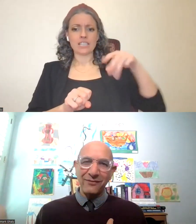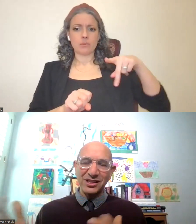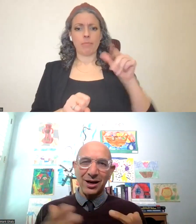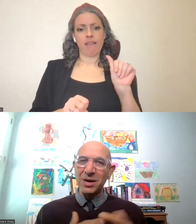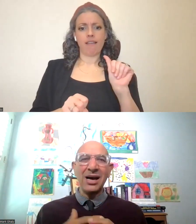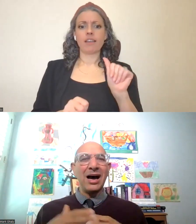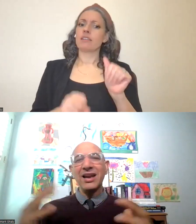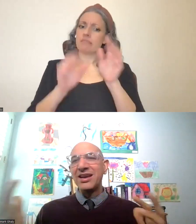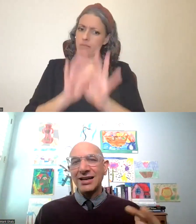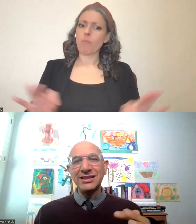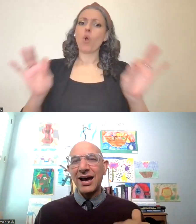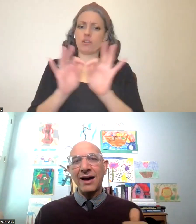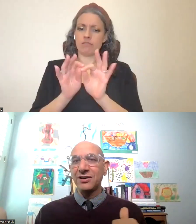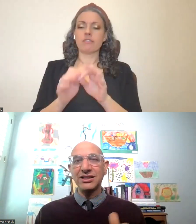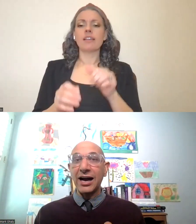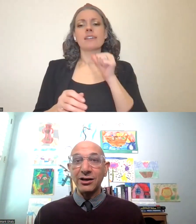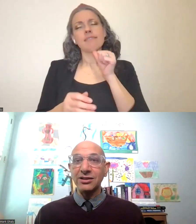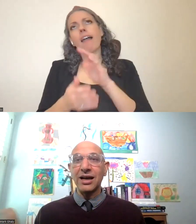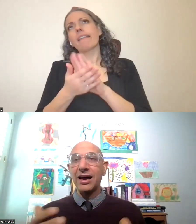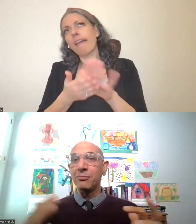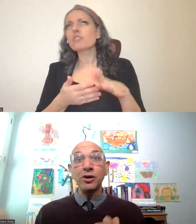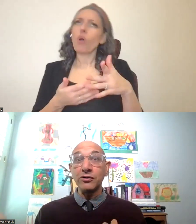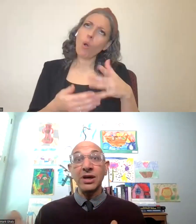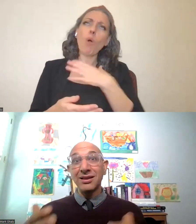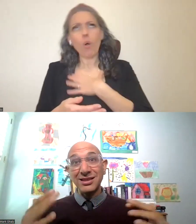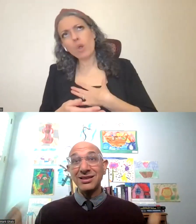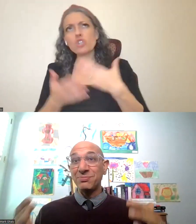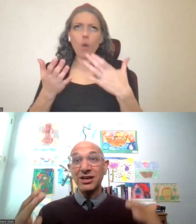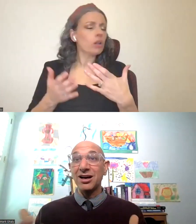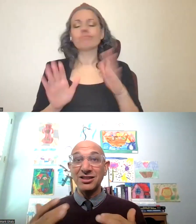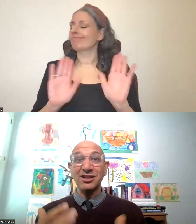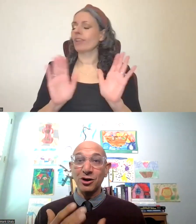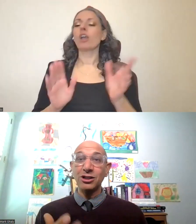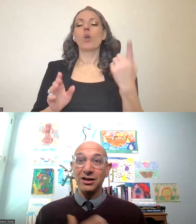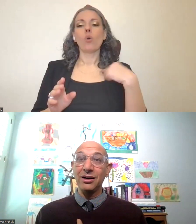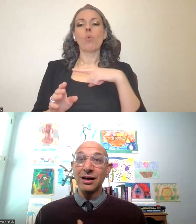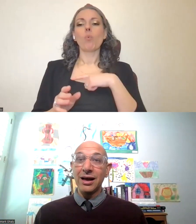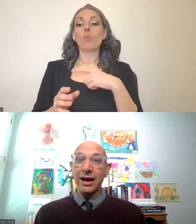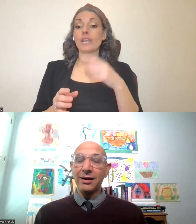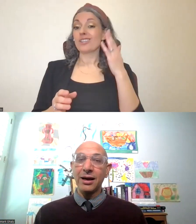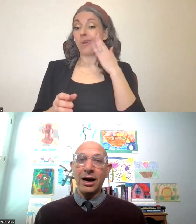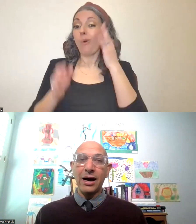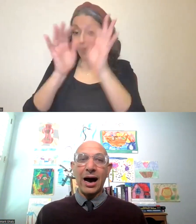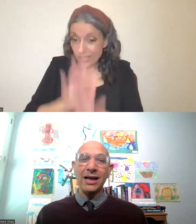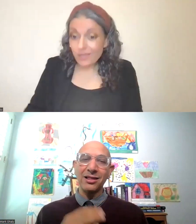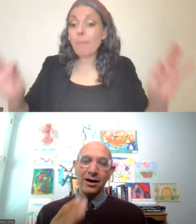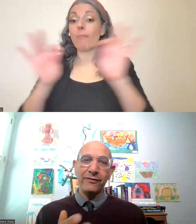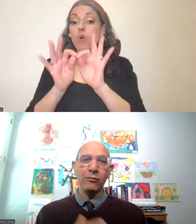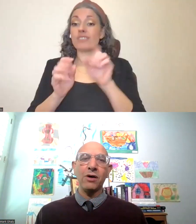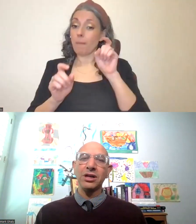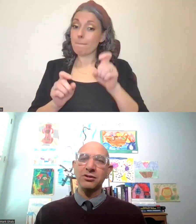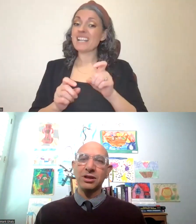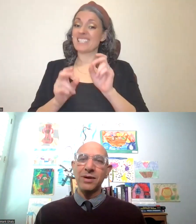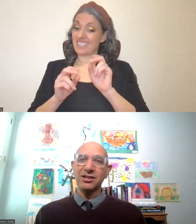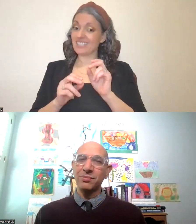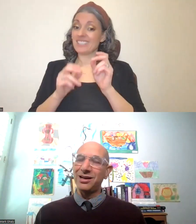we have some nice to have desires and moves. This is because it's urgent. And I love